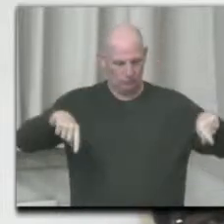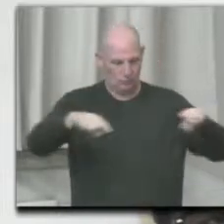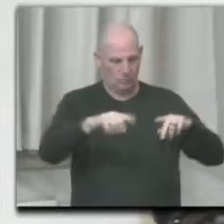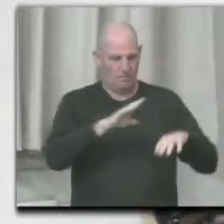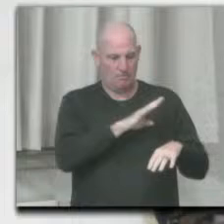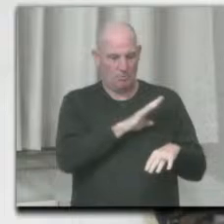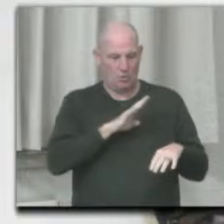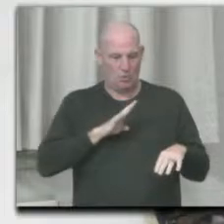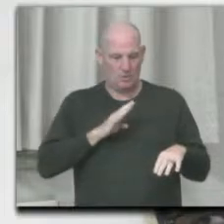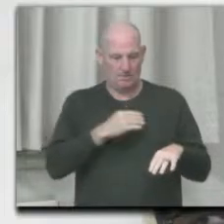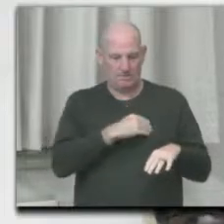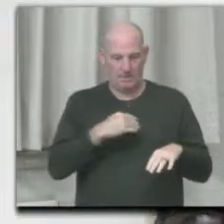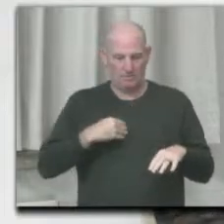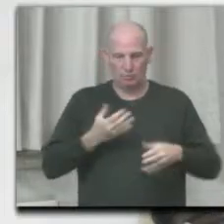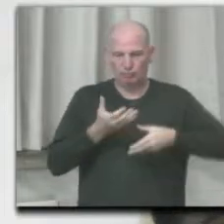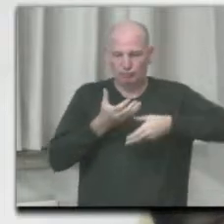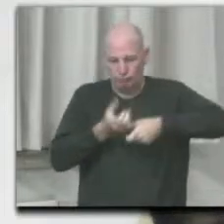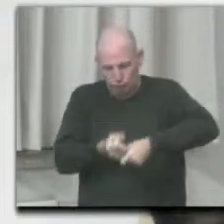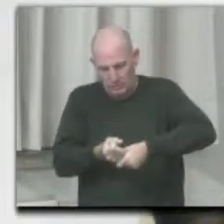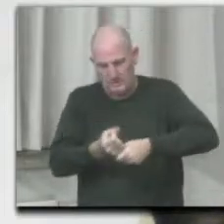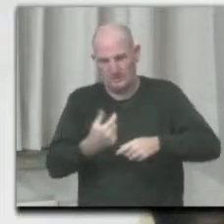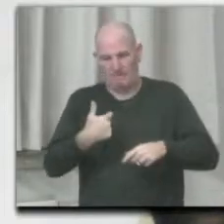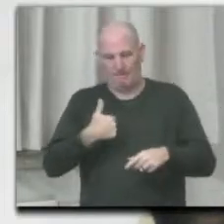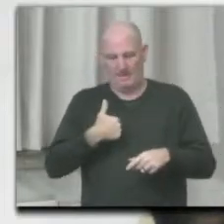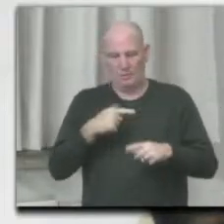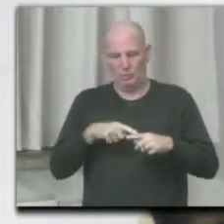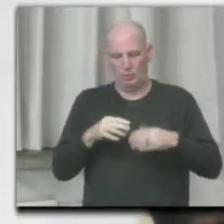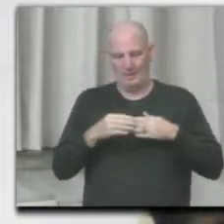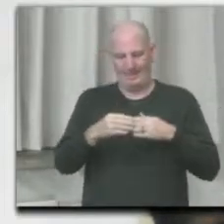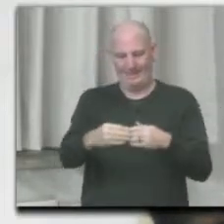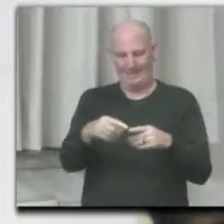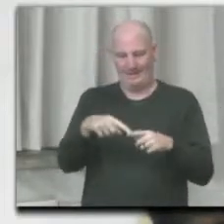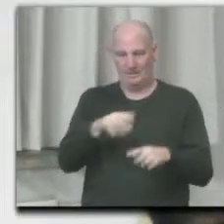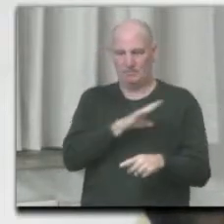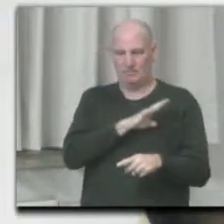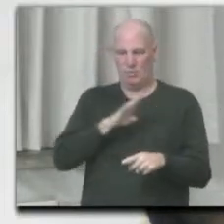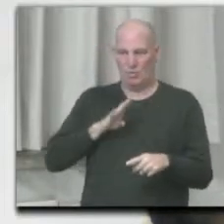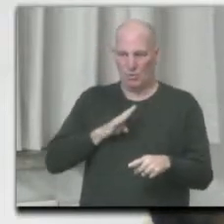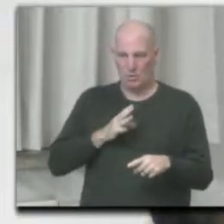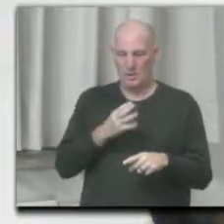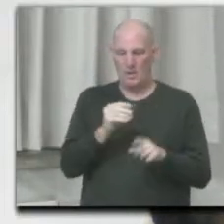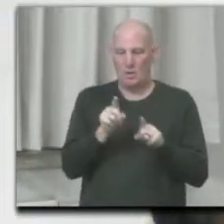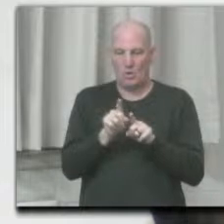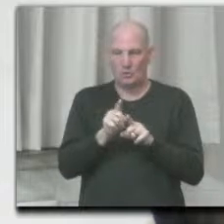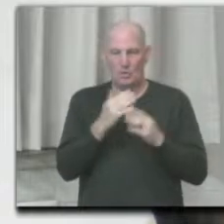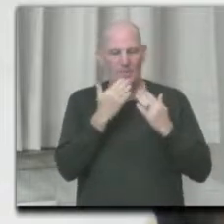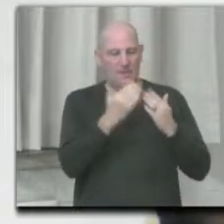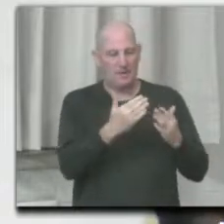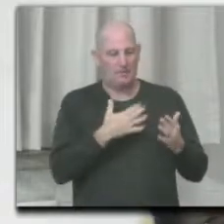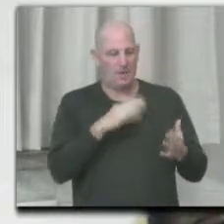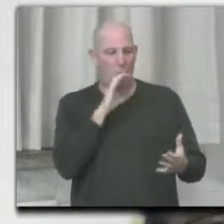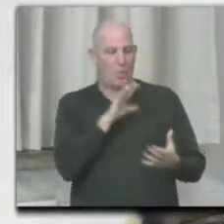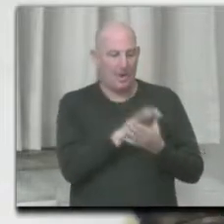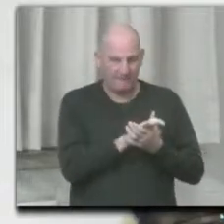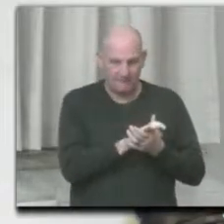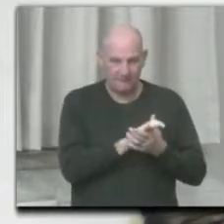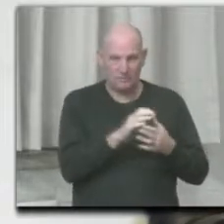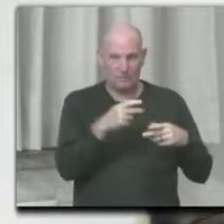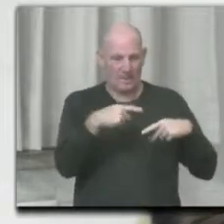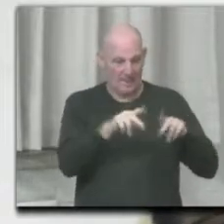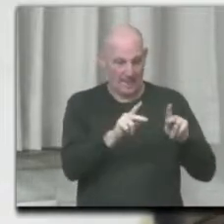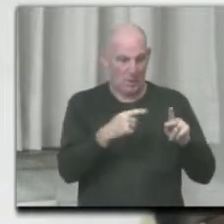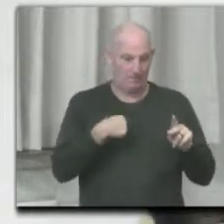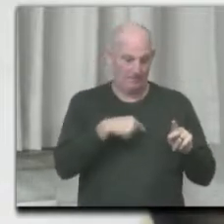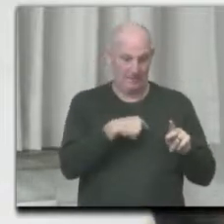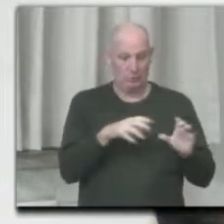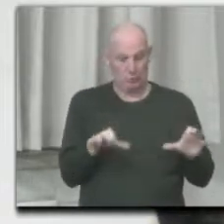me with the confidence to lead this board. I want to say also thank you to my wife for allowing me to do this,